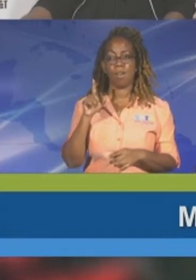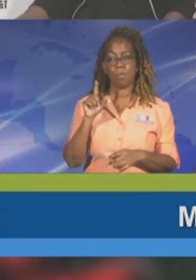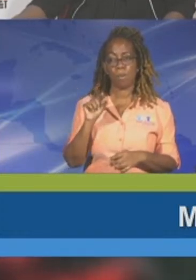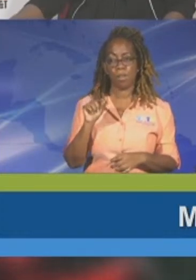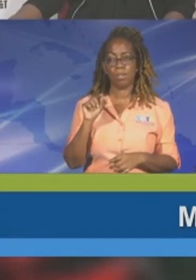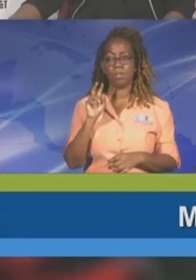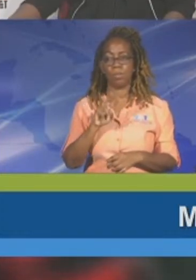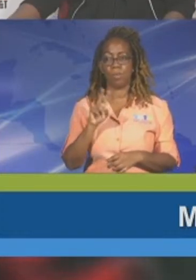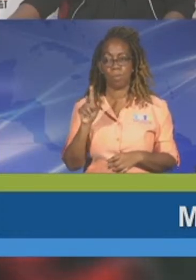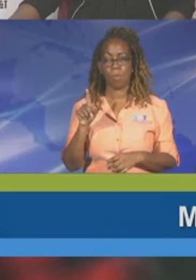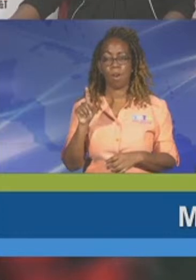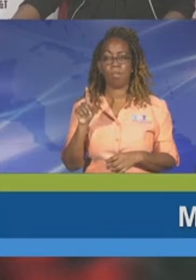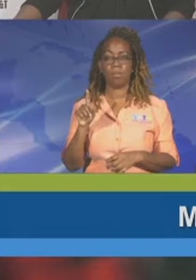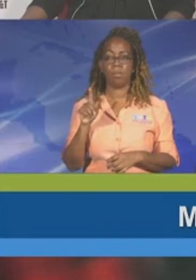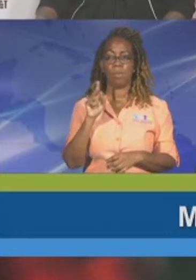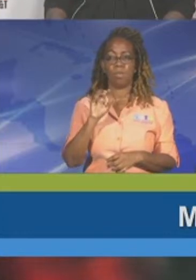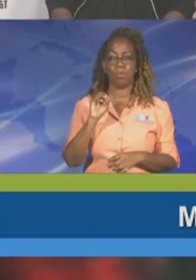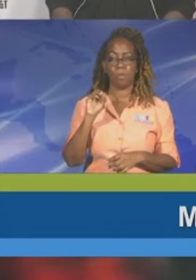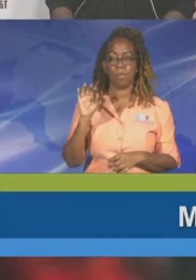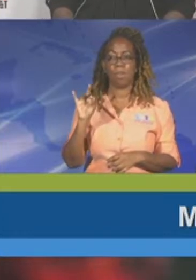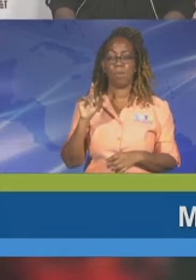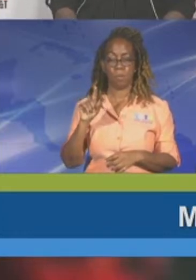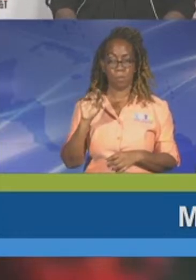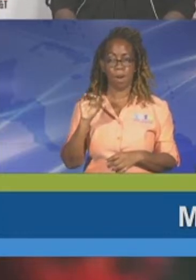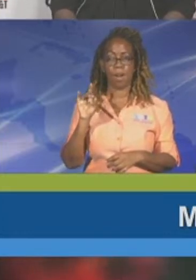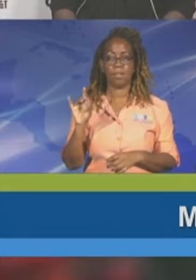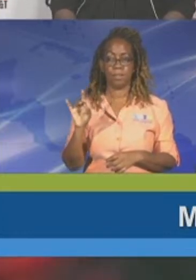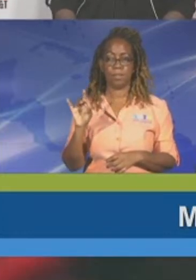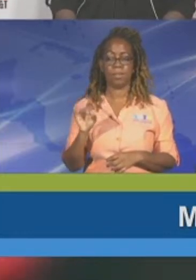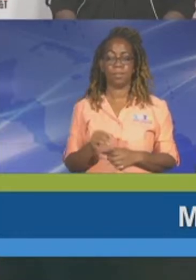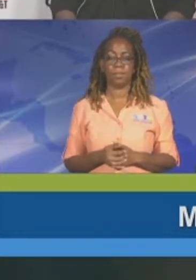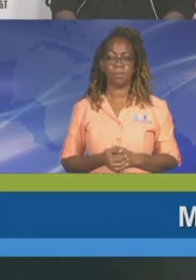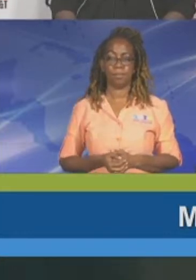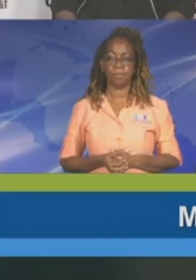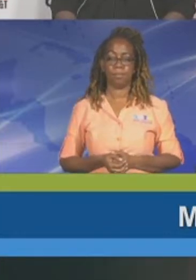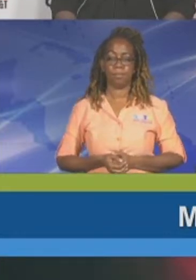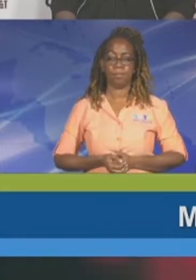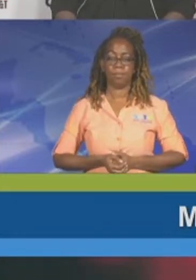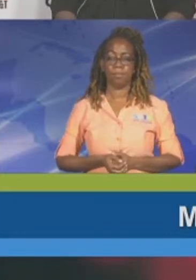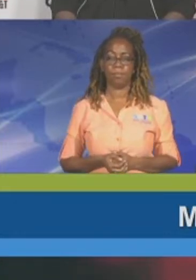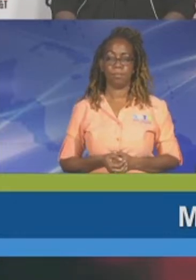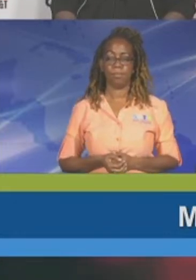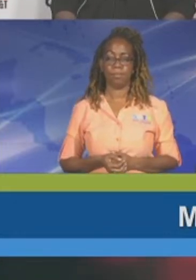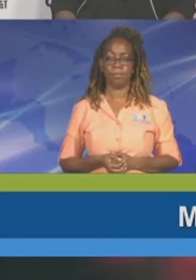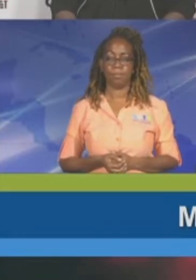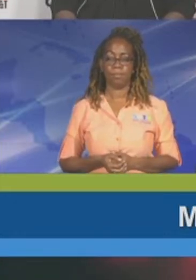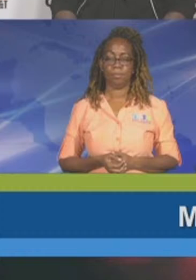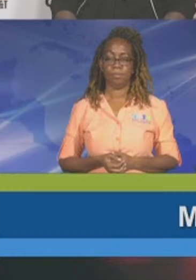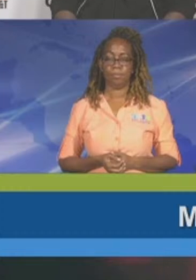in 2021. Can I have the next slide, please?